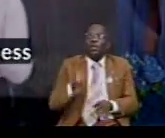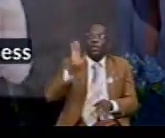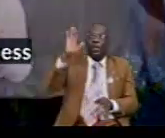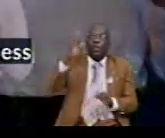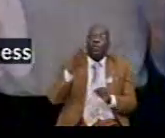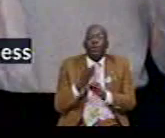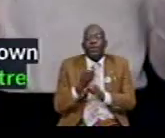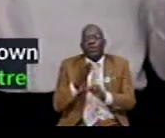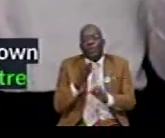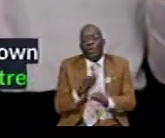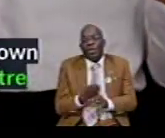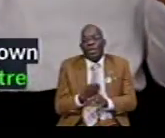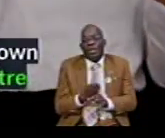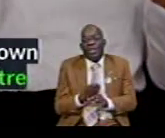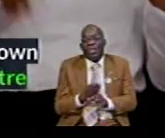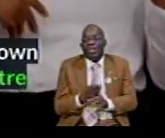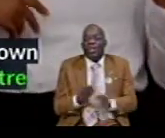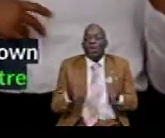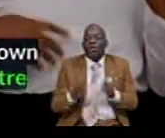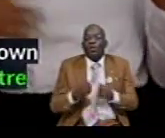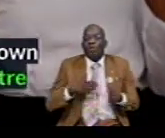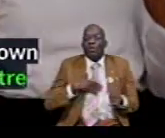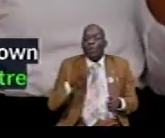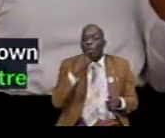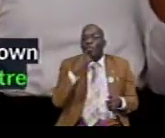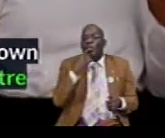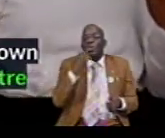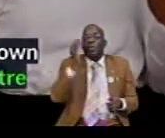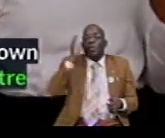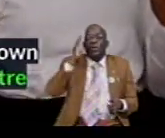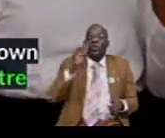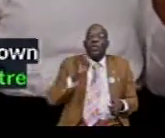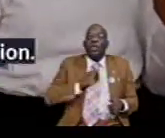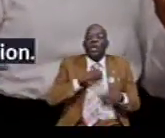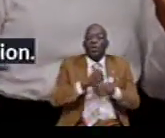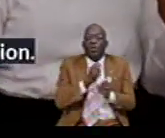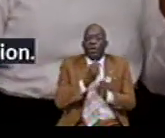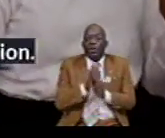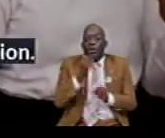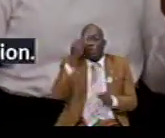God's faithfulness. With my mouth, with my mouth, will I adore